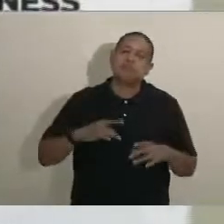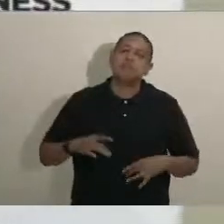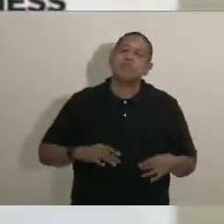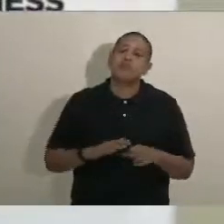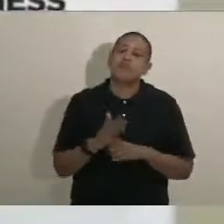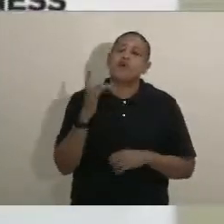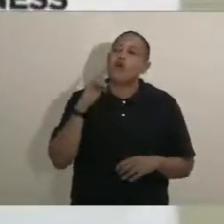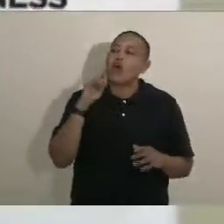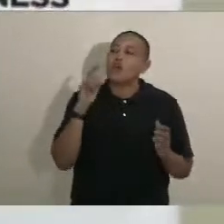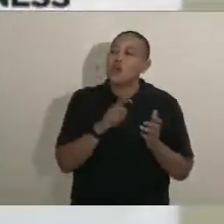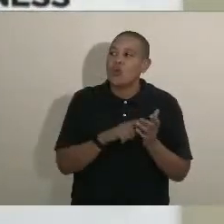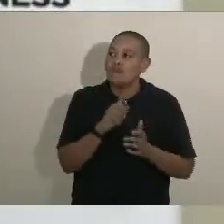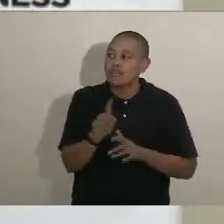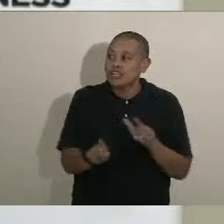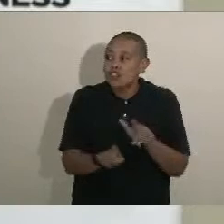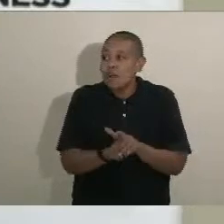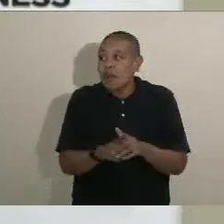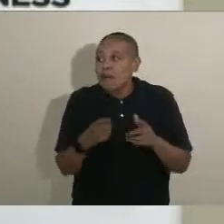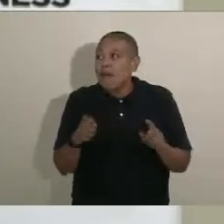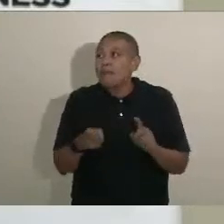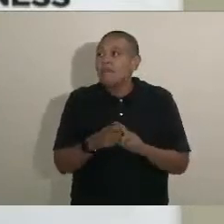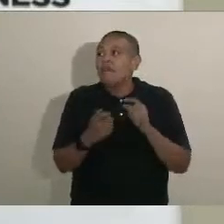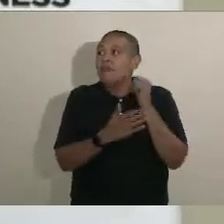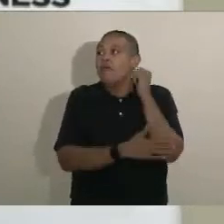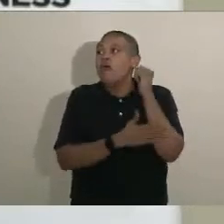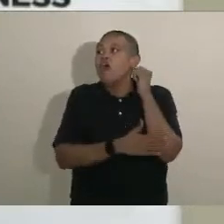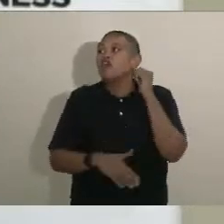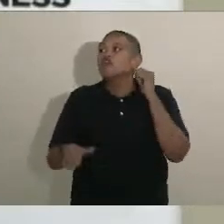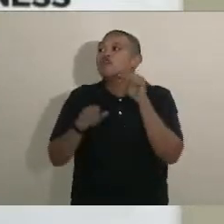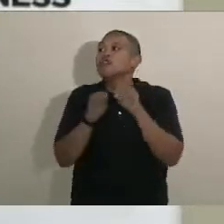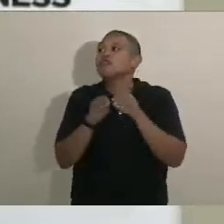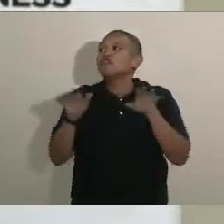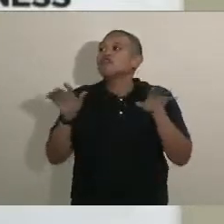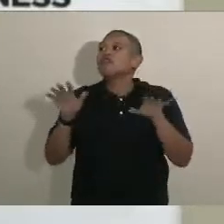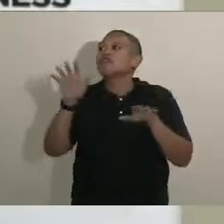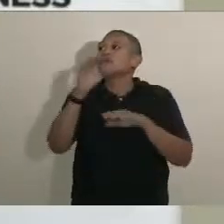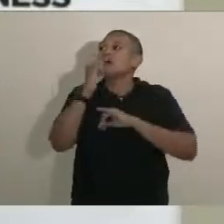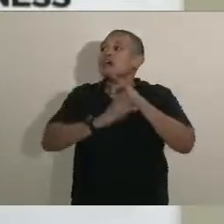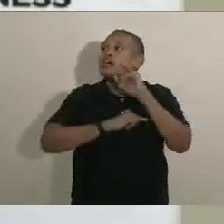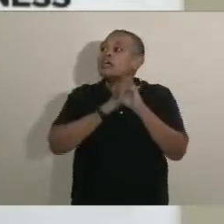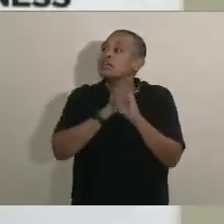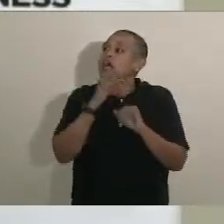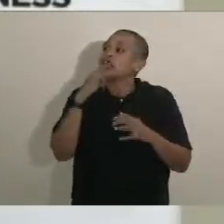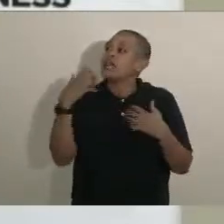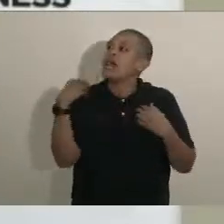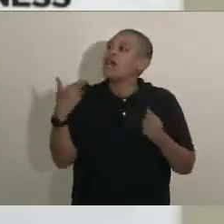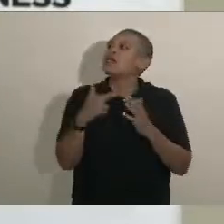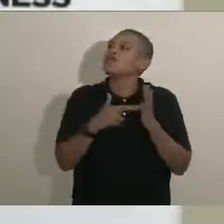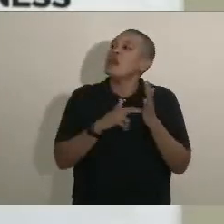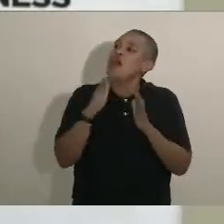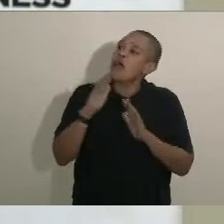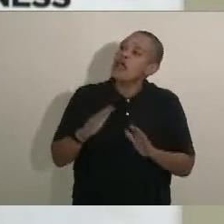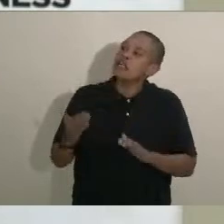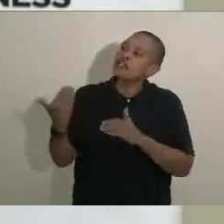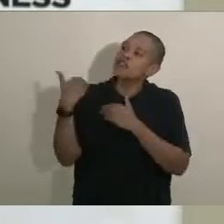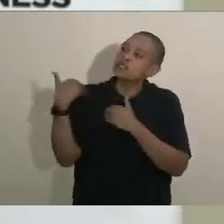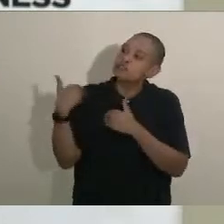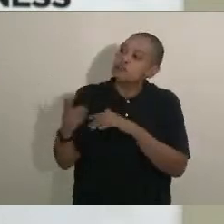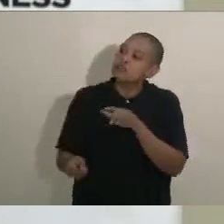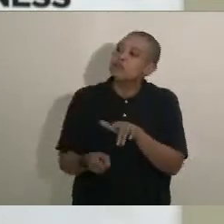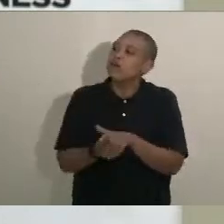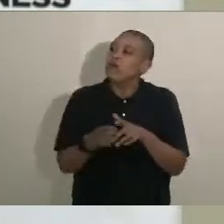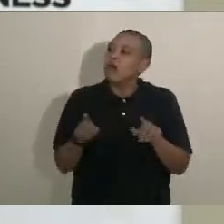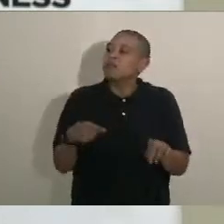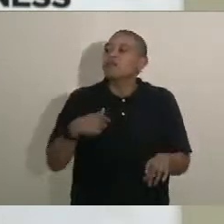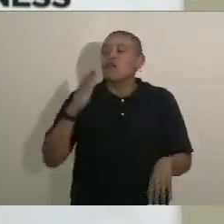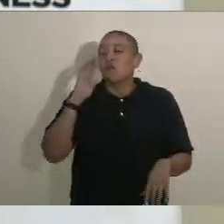get the notifications from countries through their international health regulations, obligations. So we